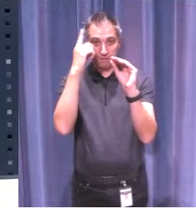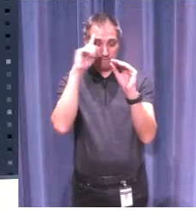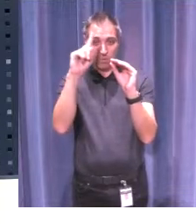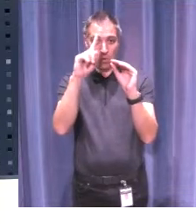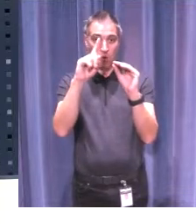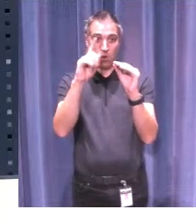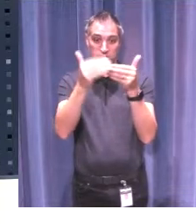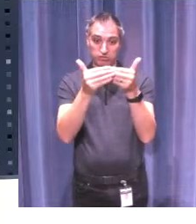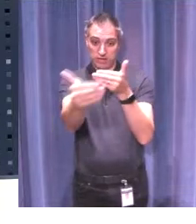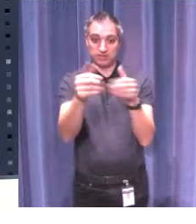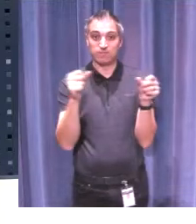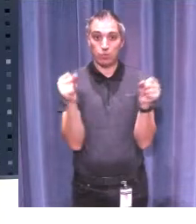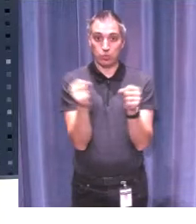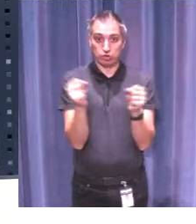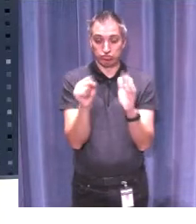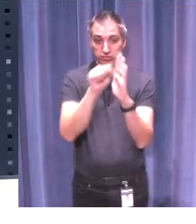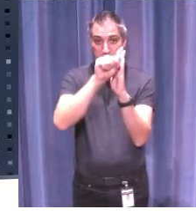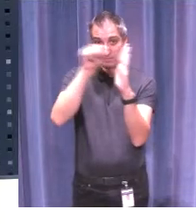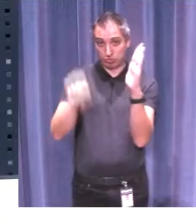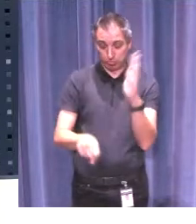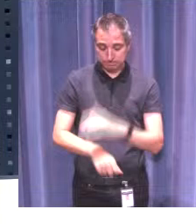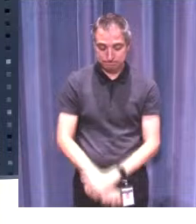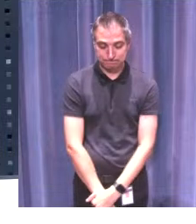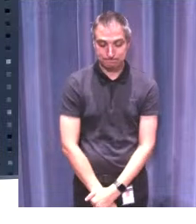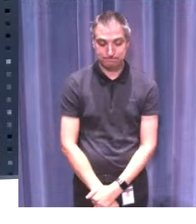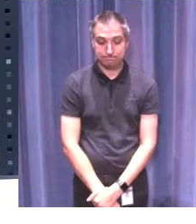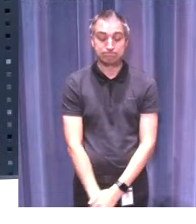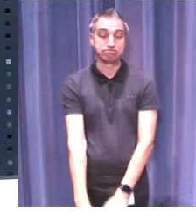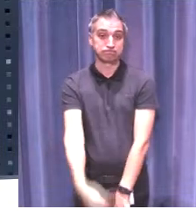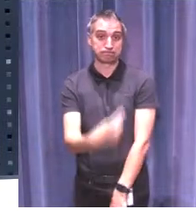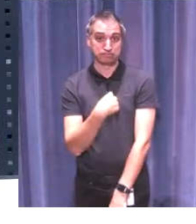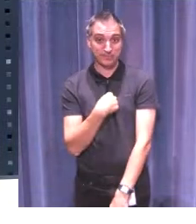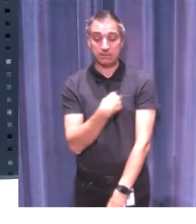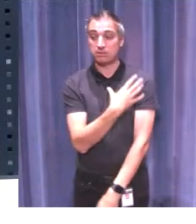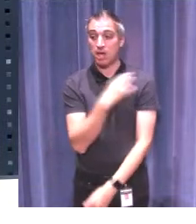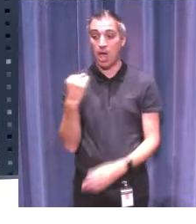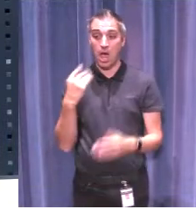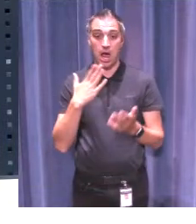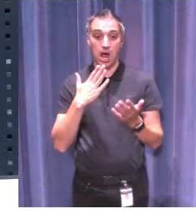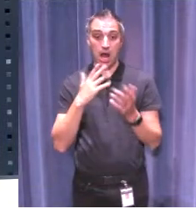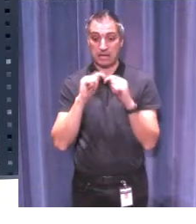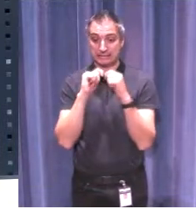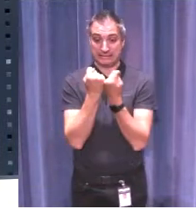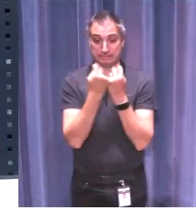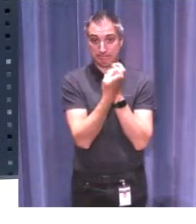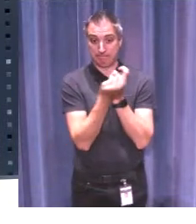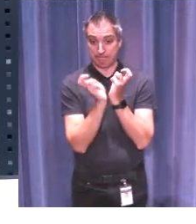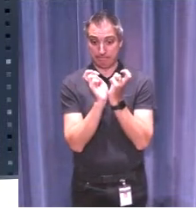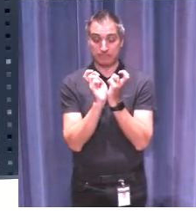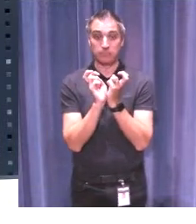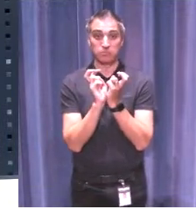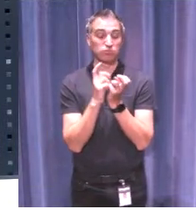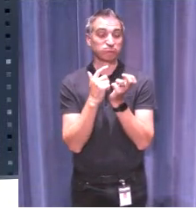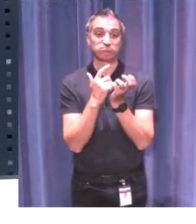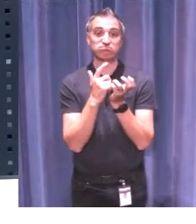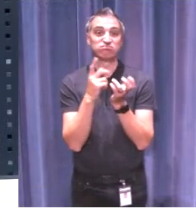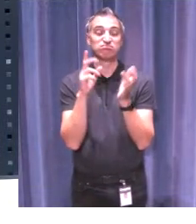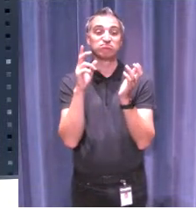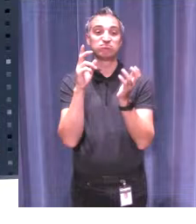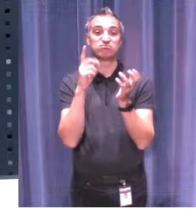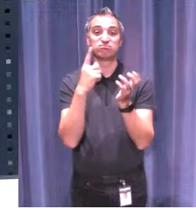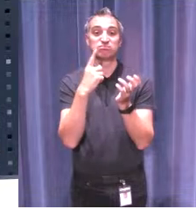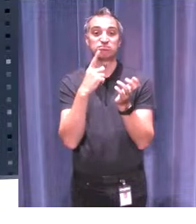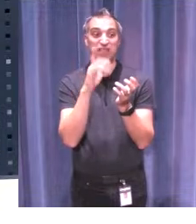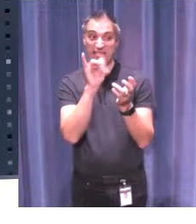semester. We, myself and a team of individuals, declined that as an